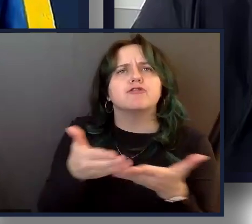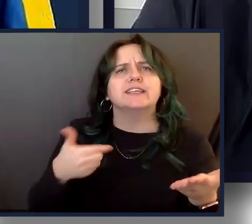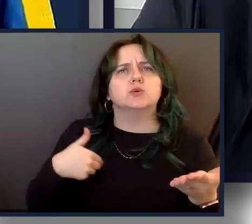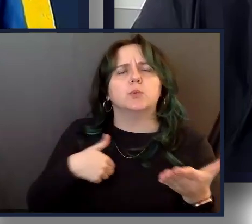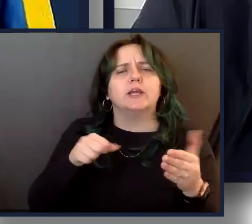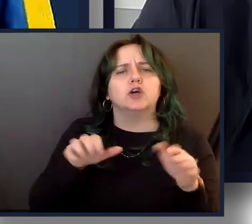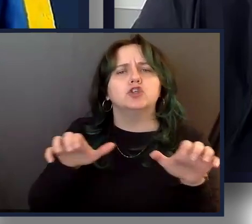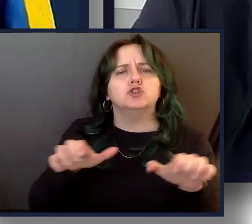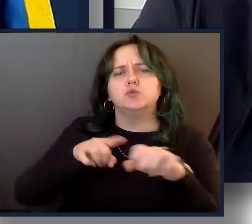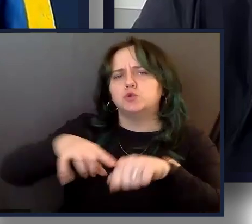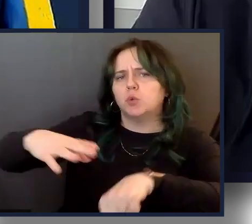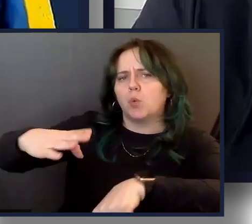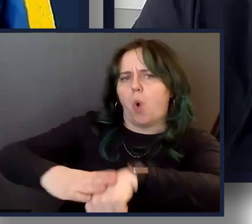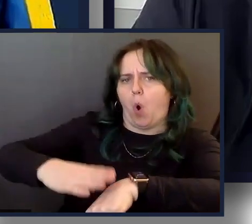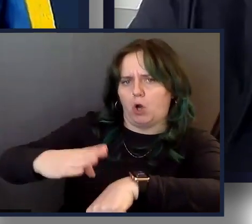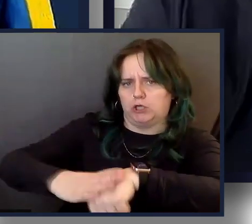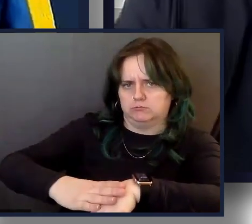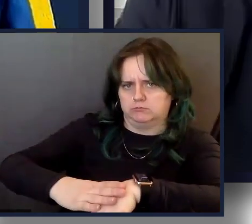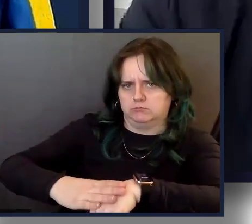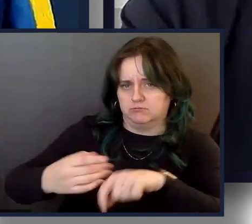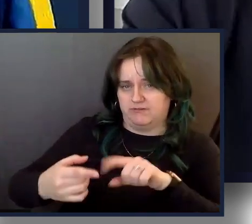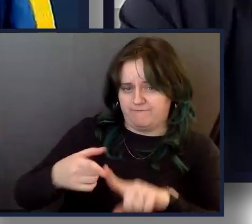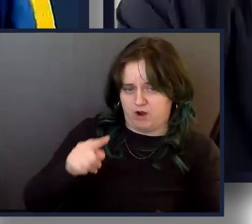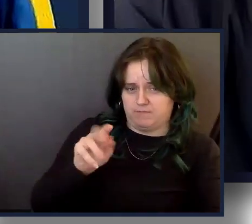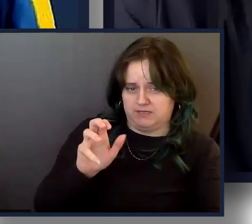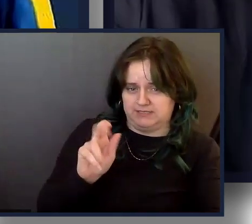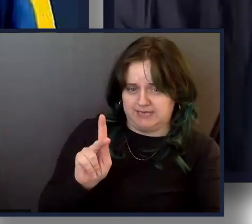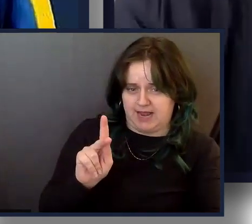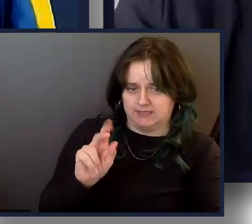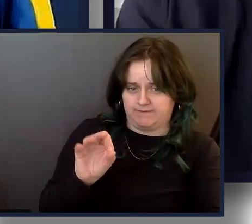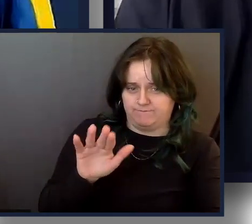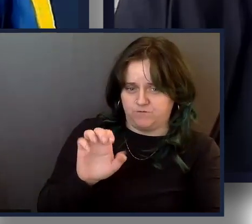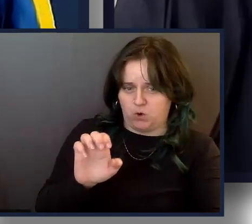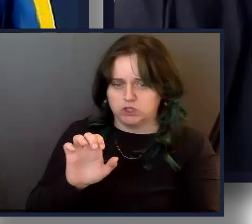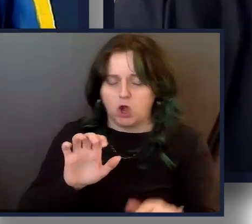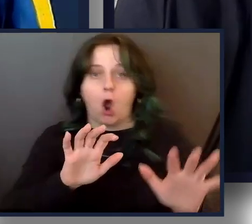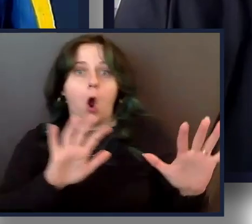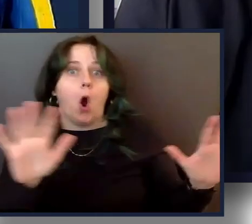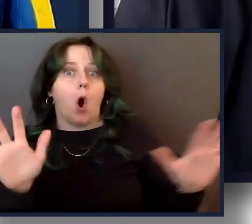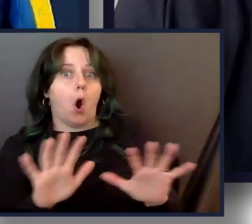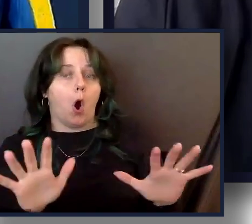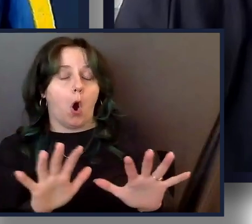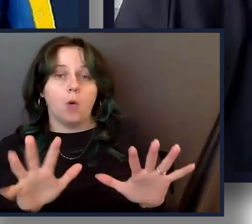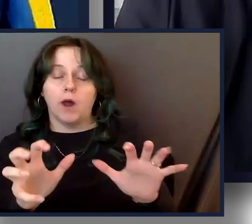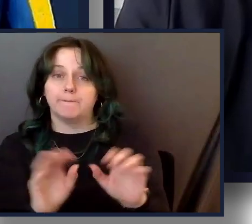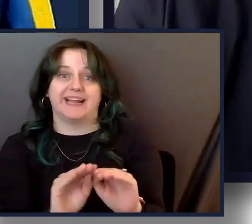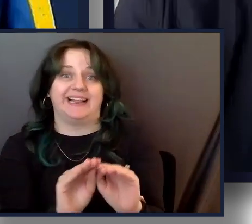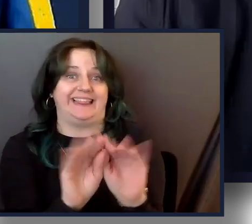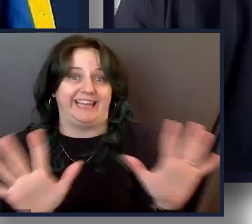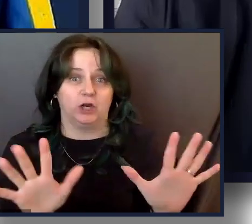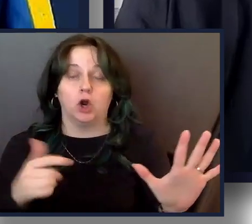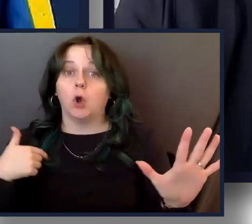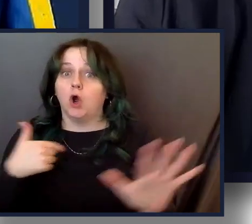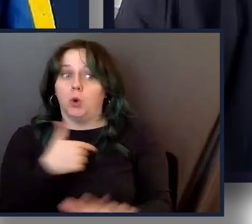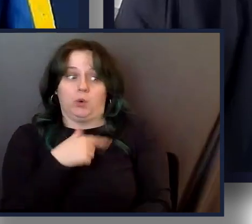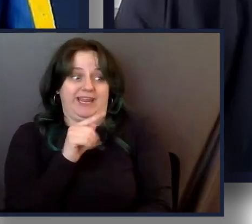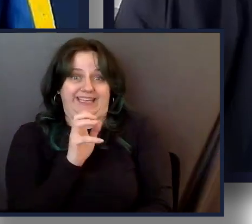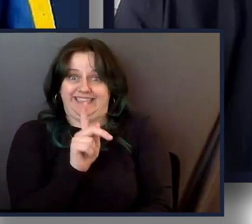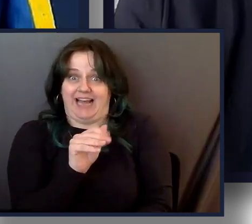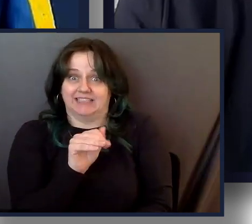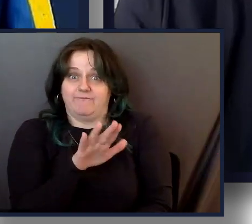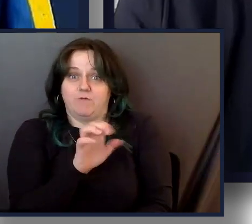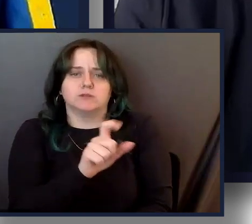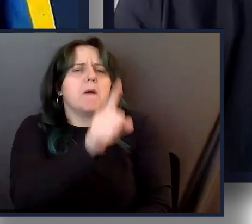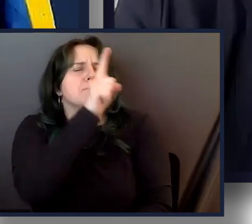any, from task force members? Oh, I should be clear that we at the task force never, ever, ever, ever talked about